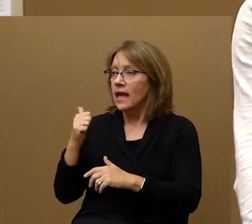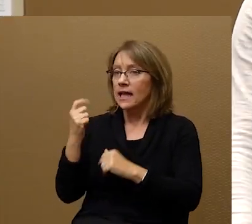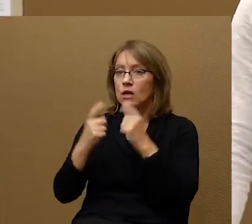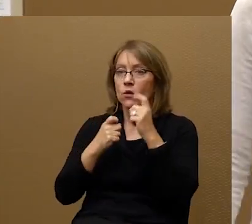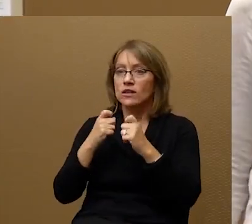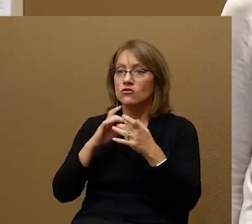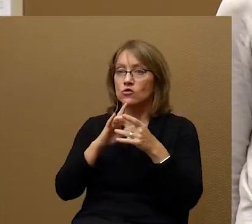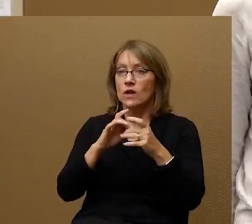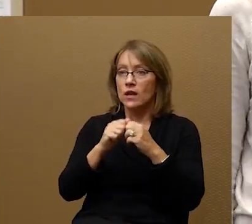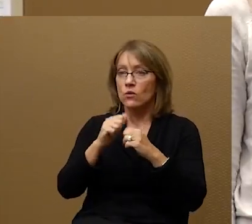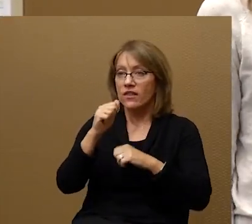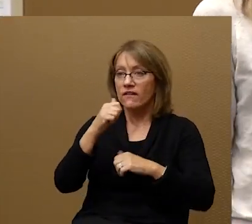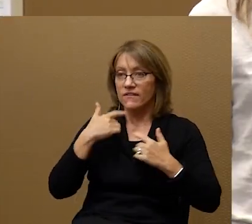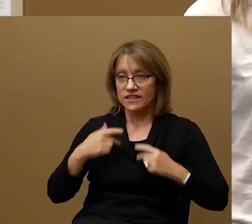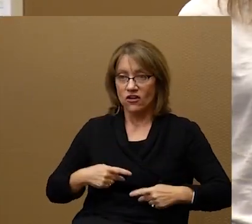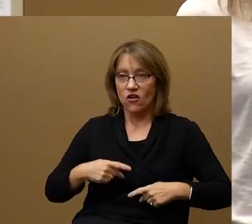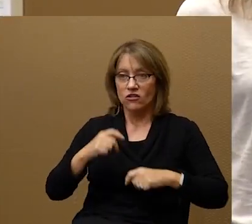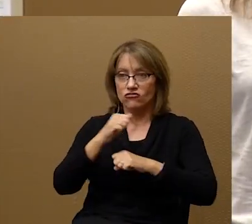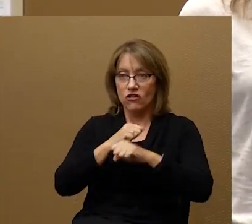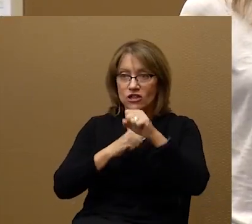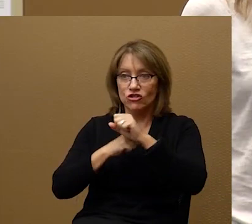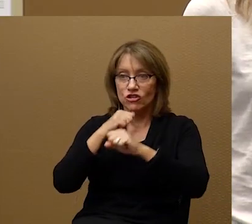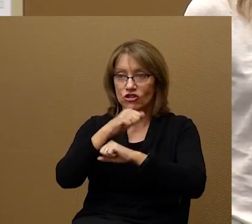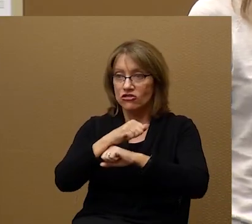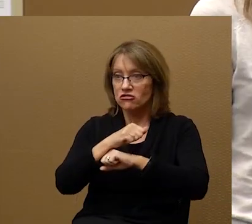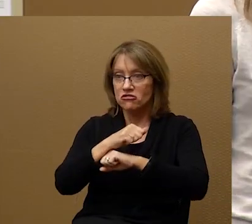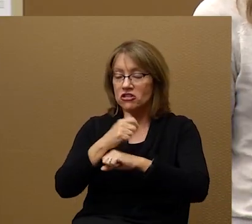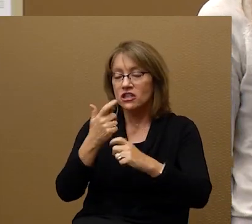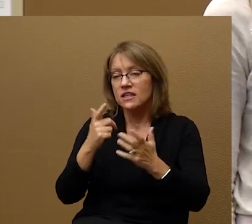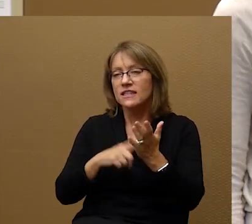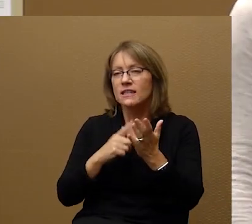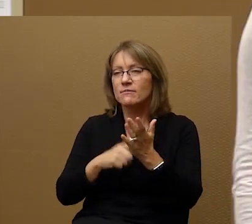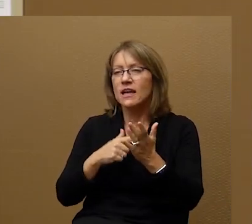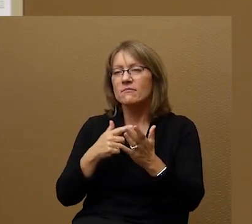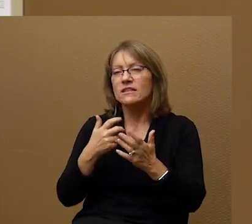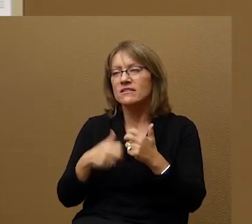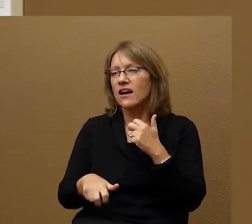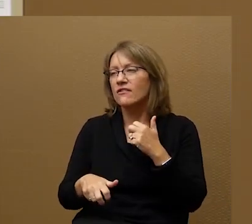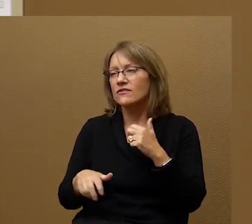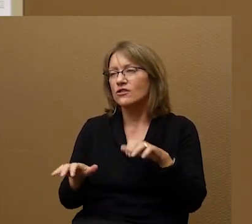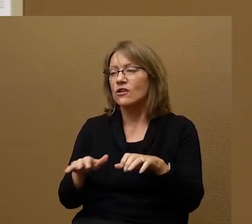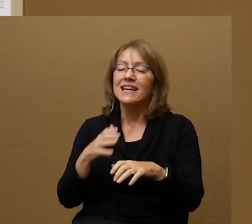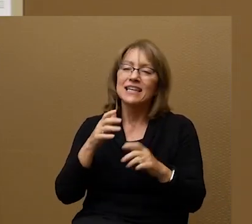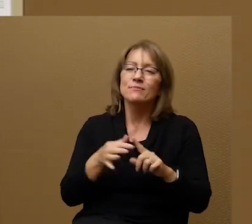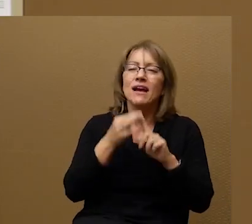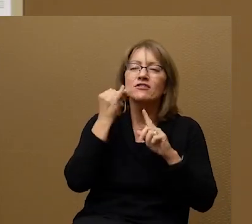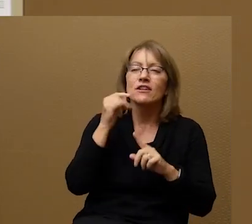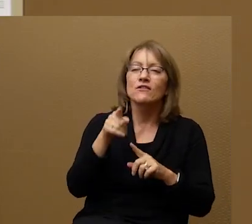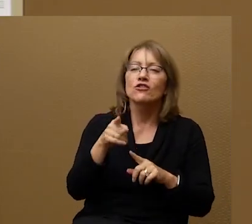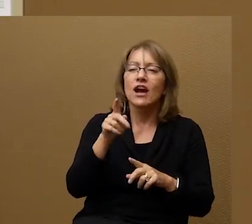structure? Sometimes this is hard due to space. If you're an itinerant, this is really difficult.